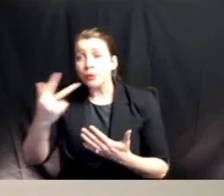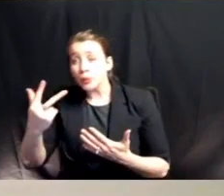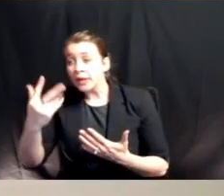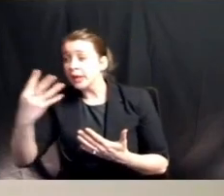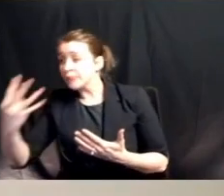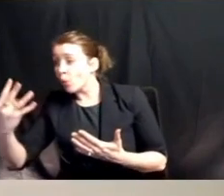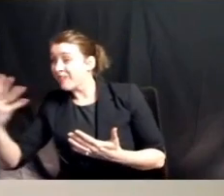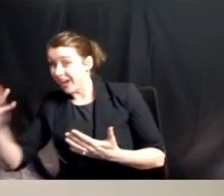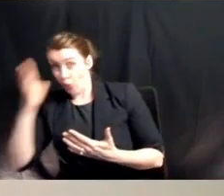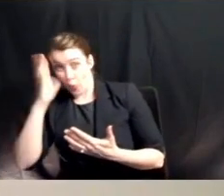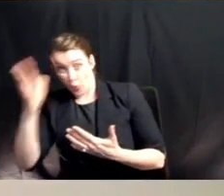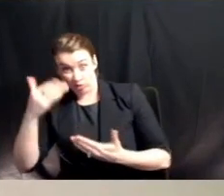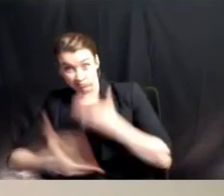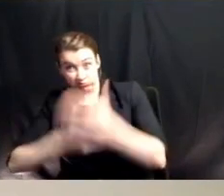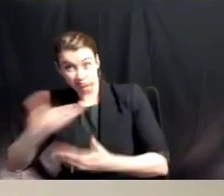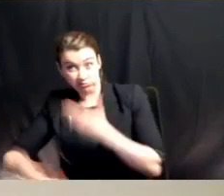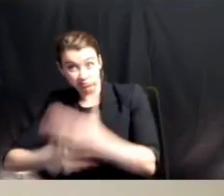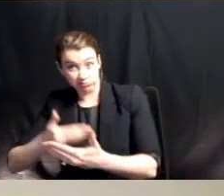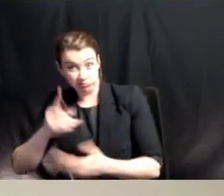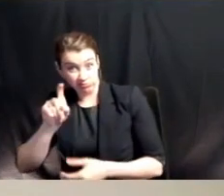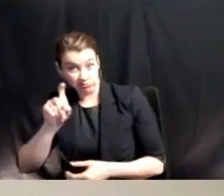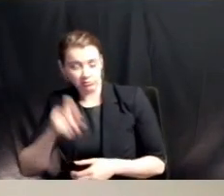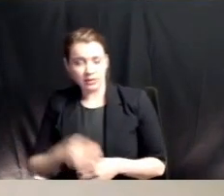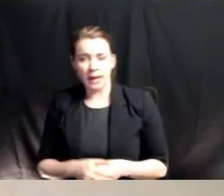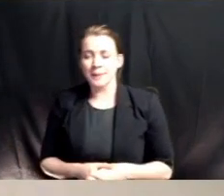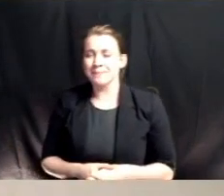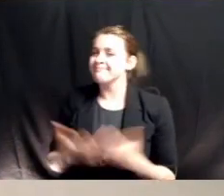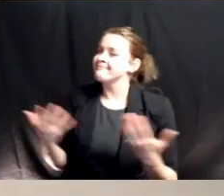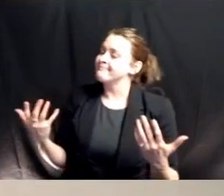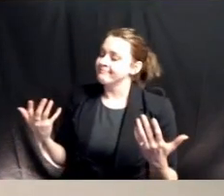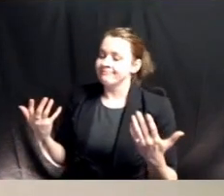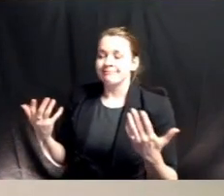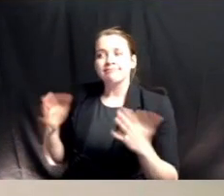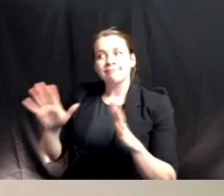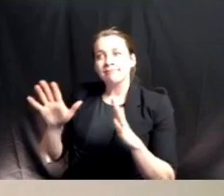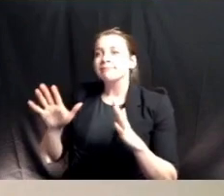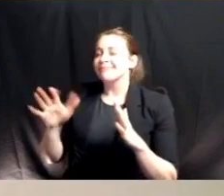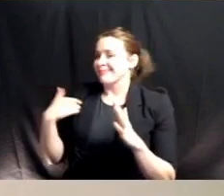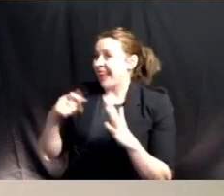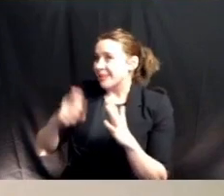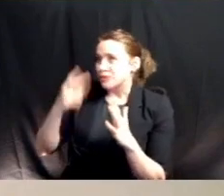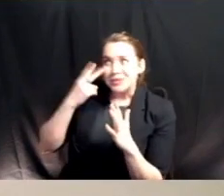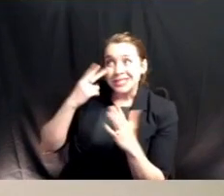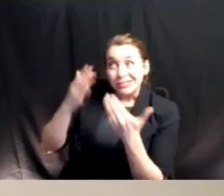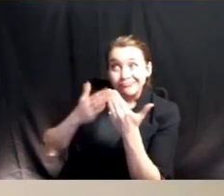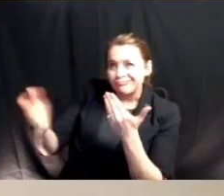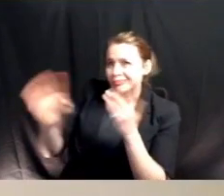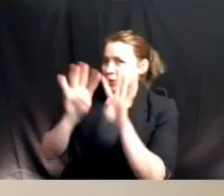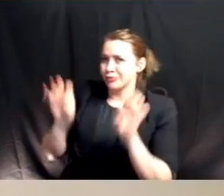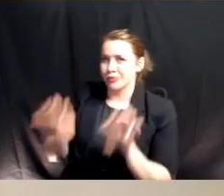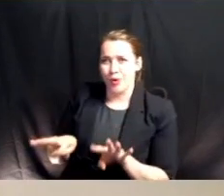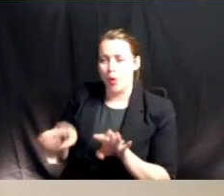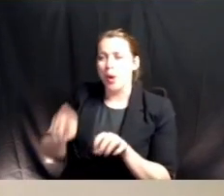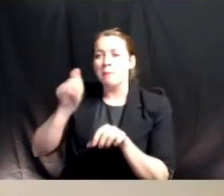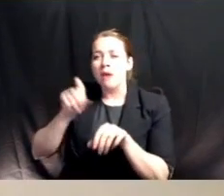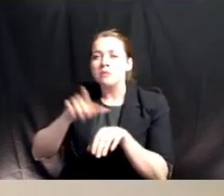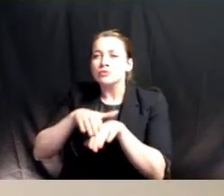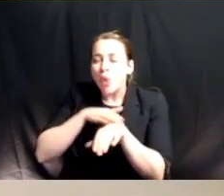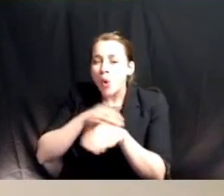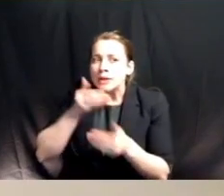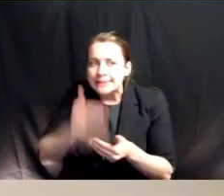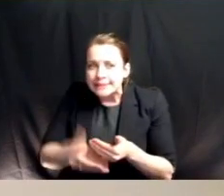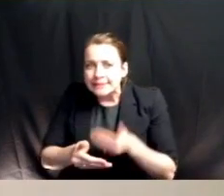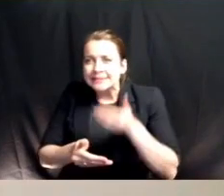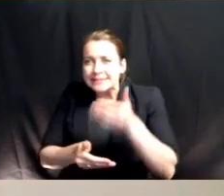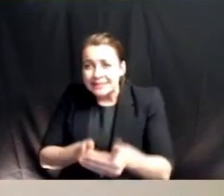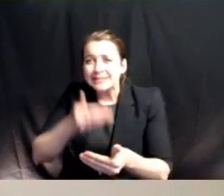Yeah, we will have to see. Again, we're taking this slowly. I think it's maybe underappreciated what we are saying